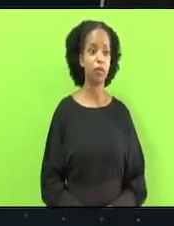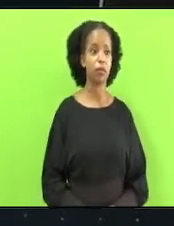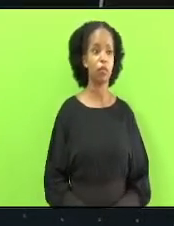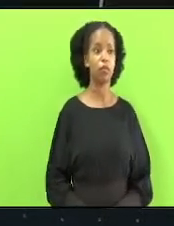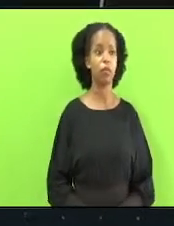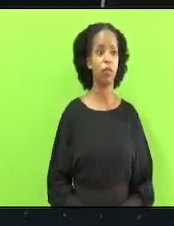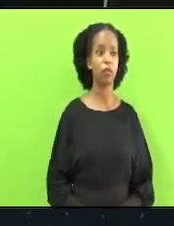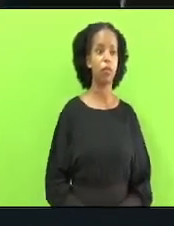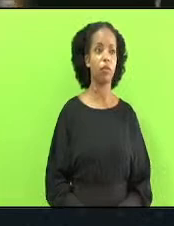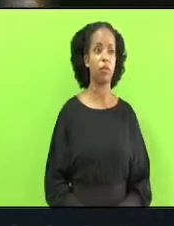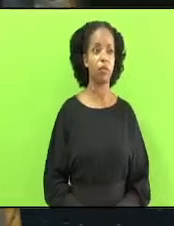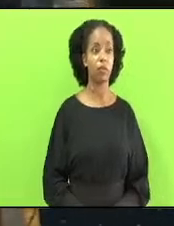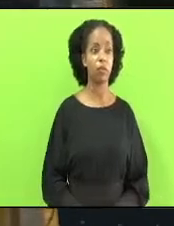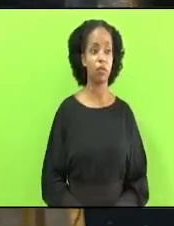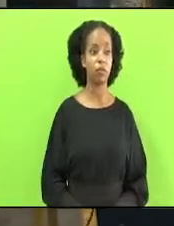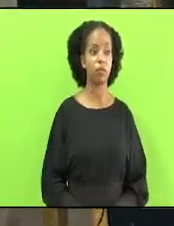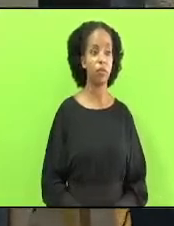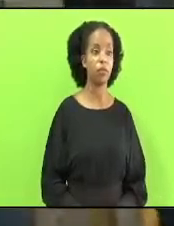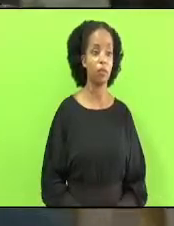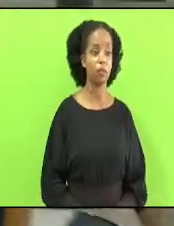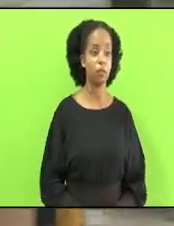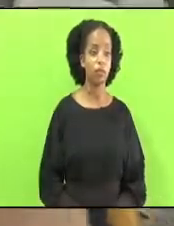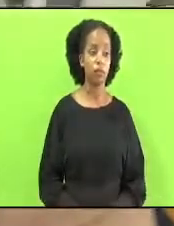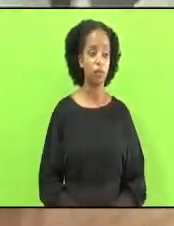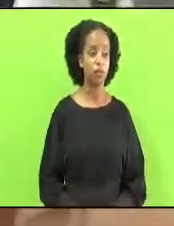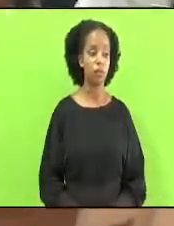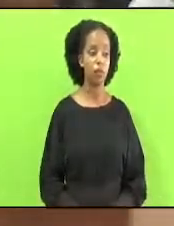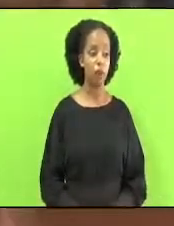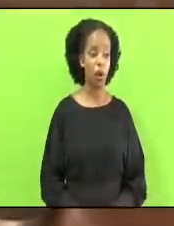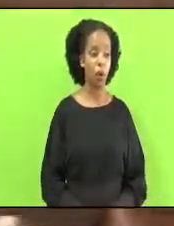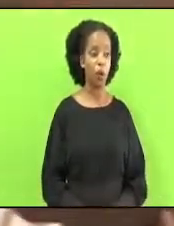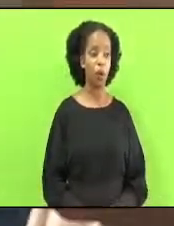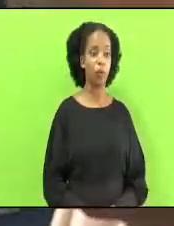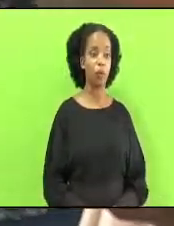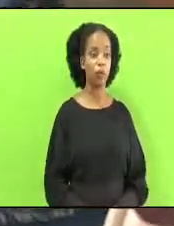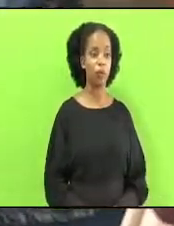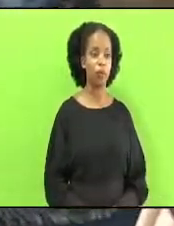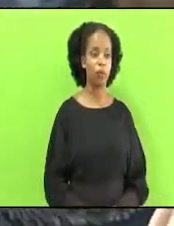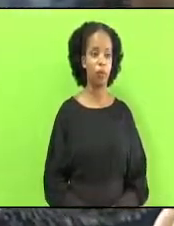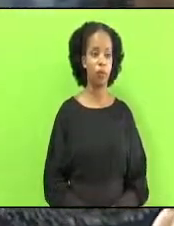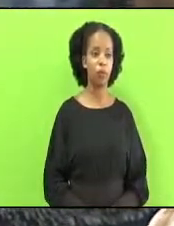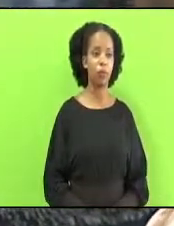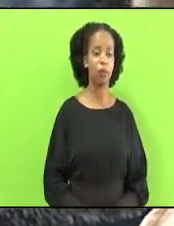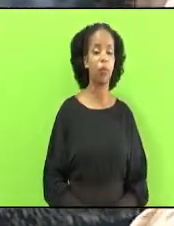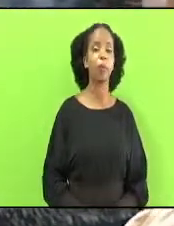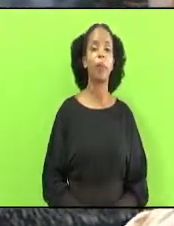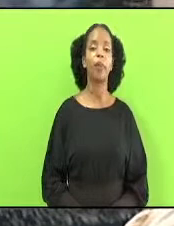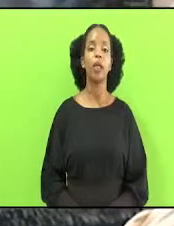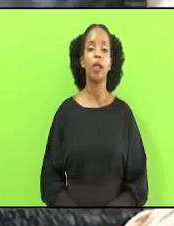o mo ko NUFPA ke mo eleng gore re ithuta ka mello.